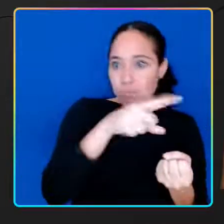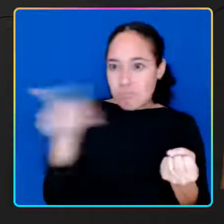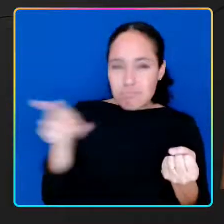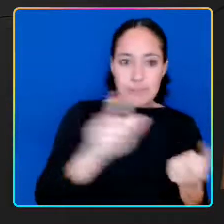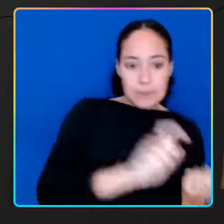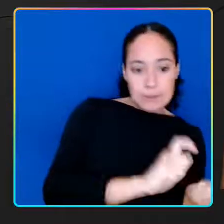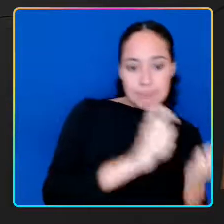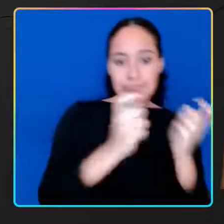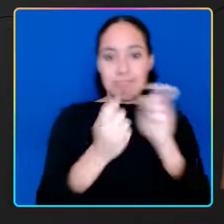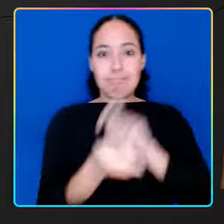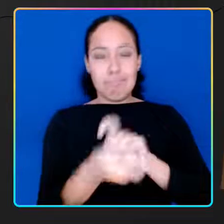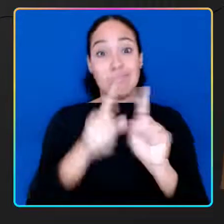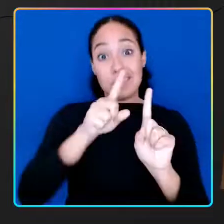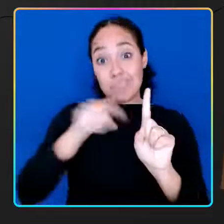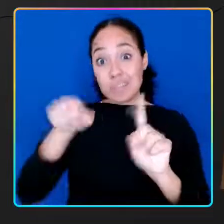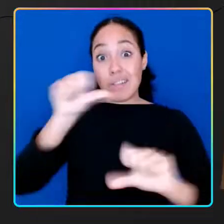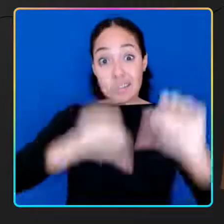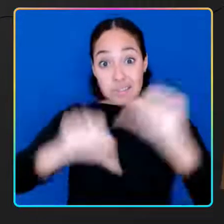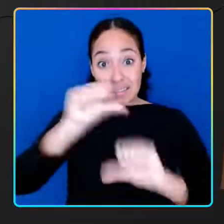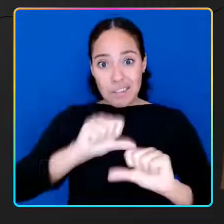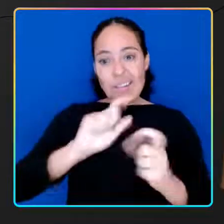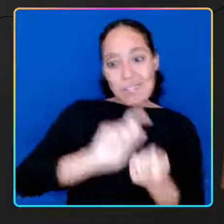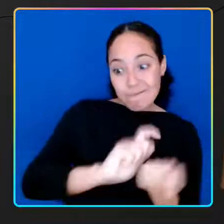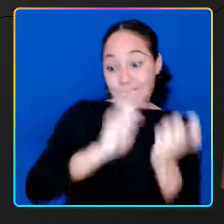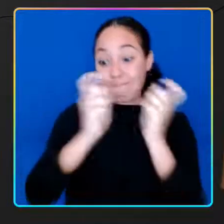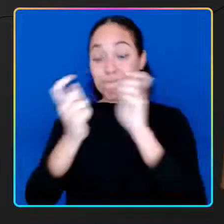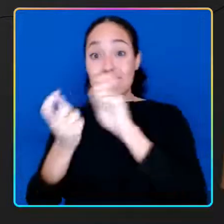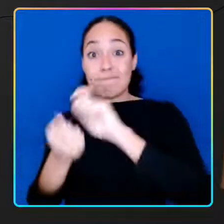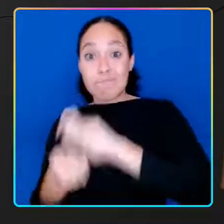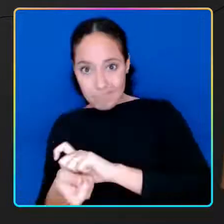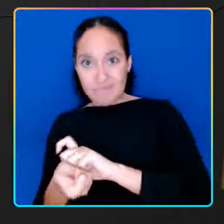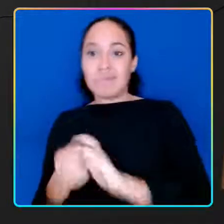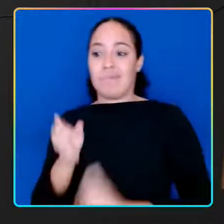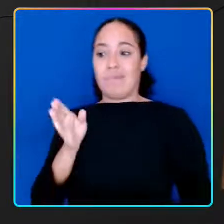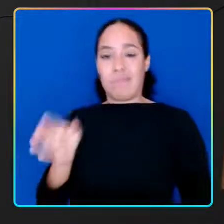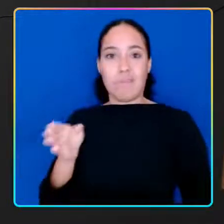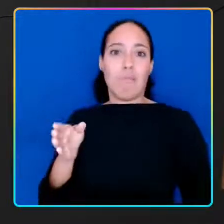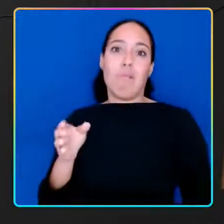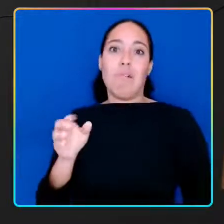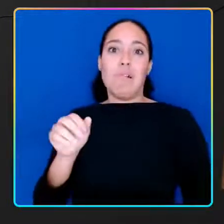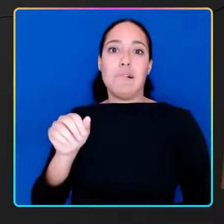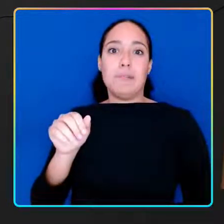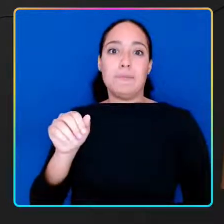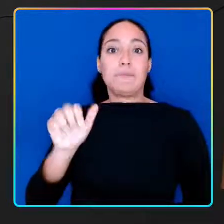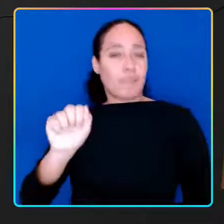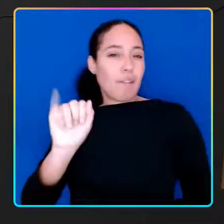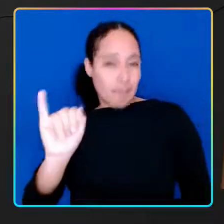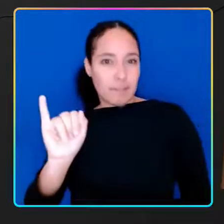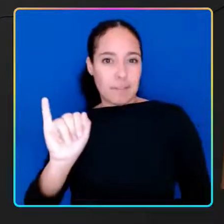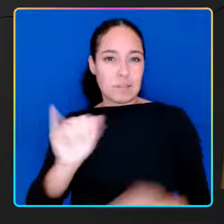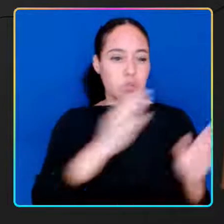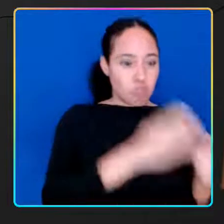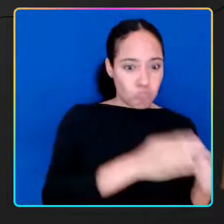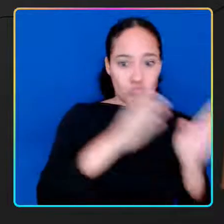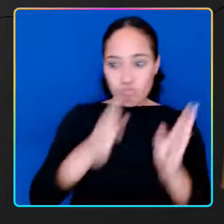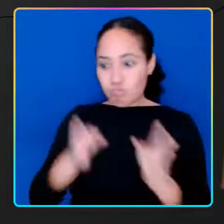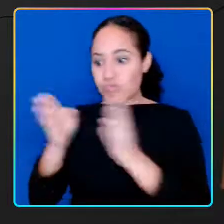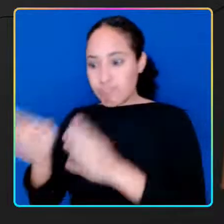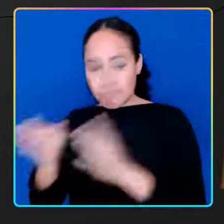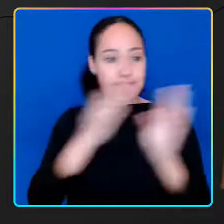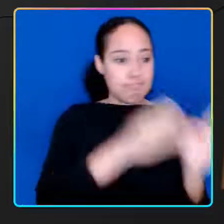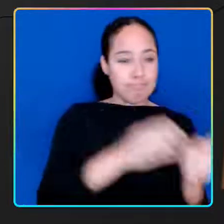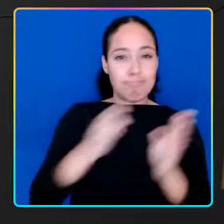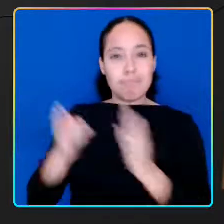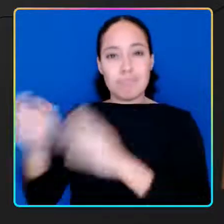and then after they've got a foundation of data, transitioning them into artificial intelligence and machine learning, helping them to figure out how